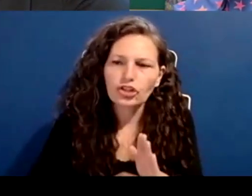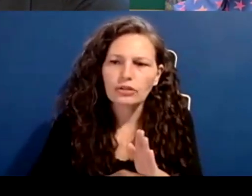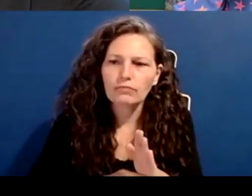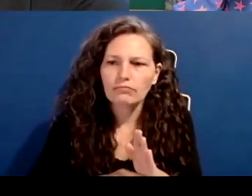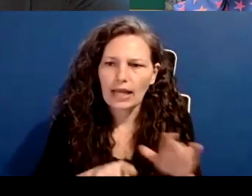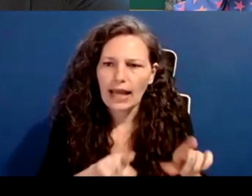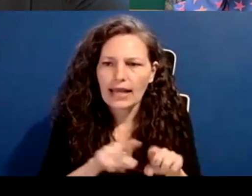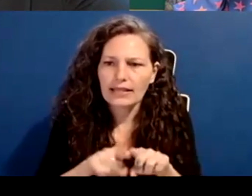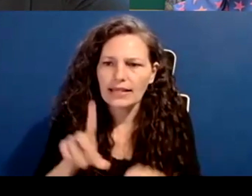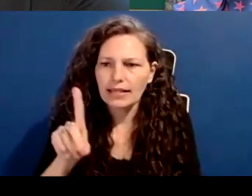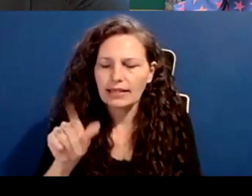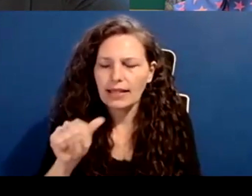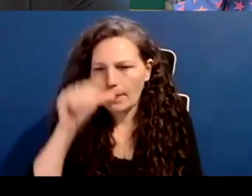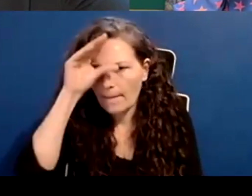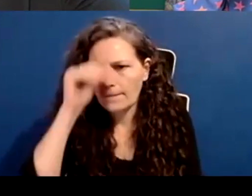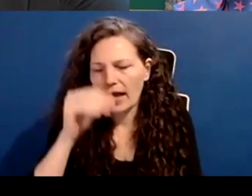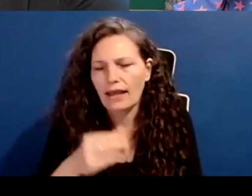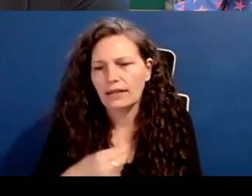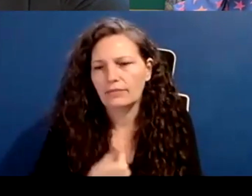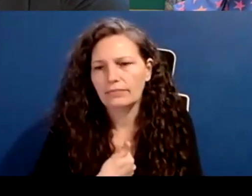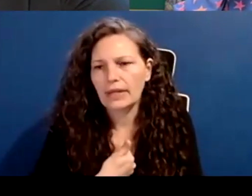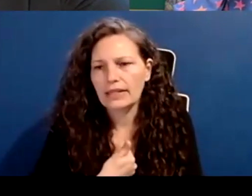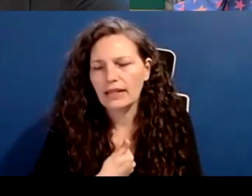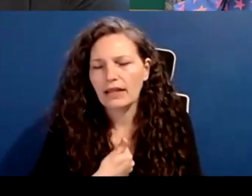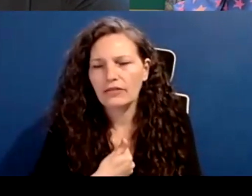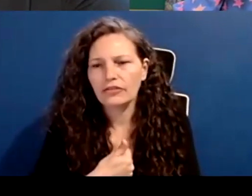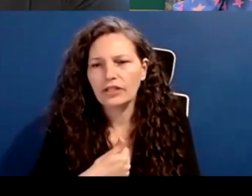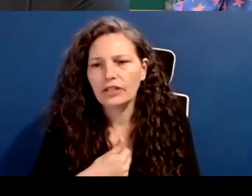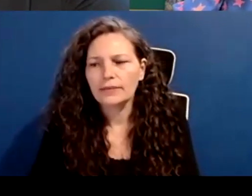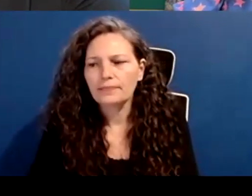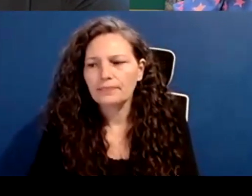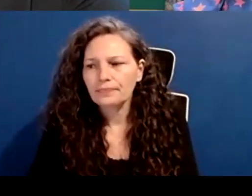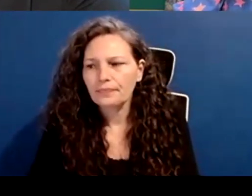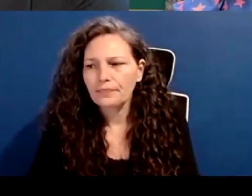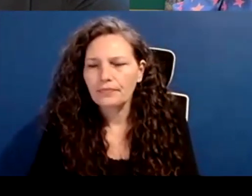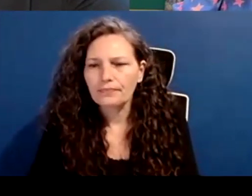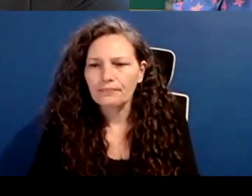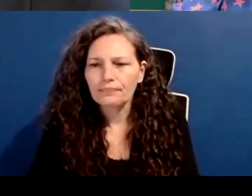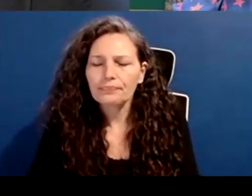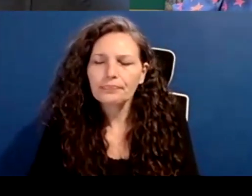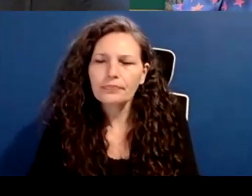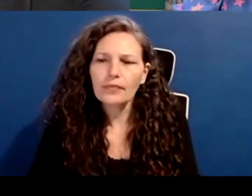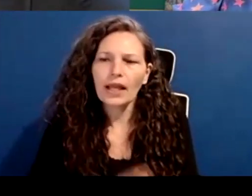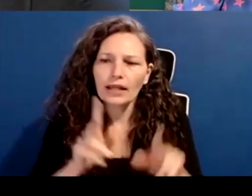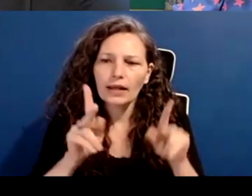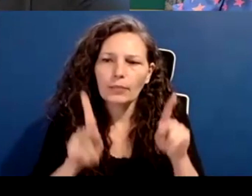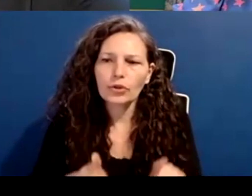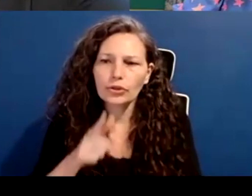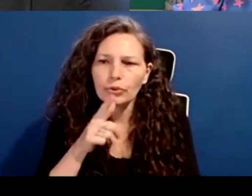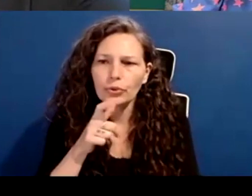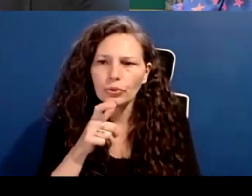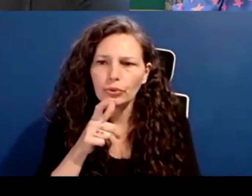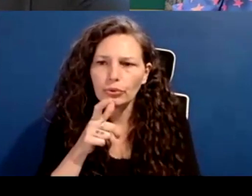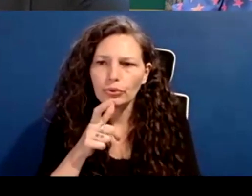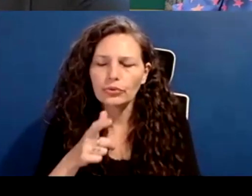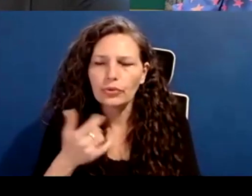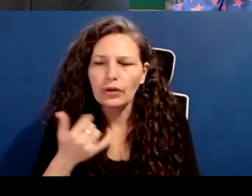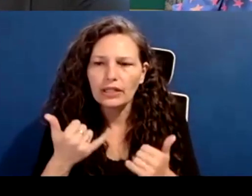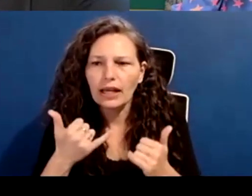disabled man, also someone who's currently undergoing treatment